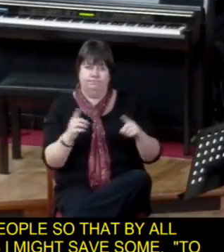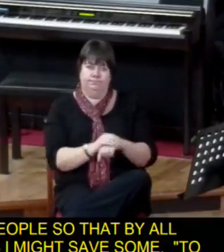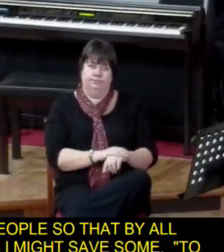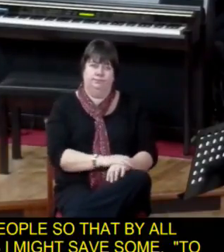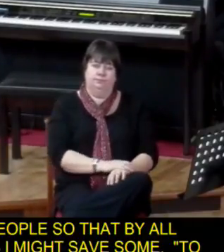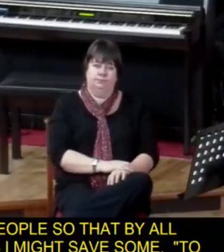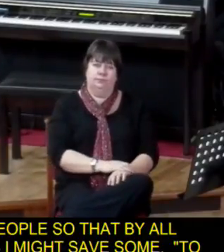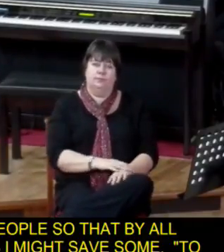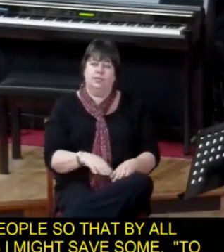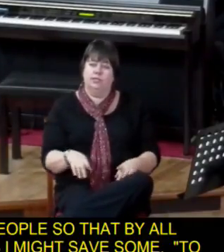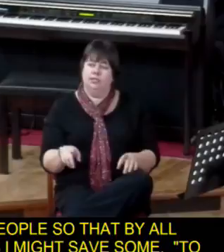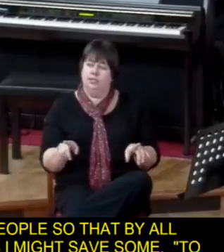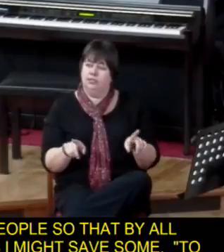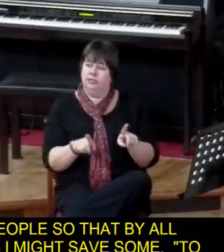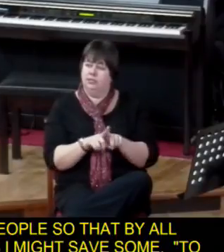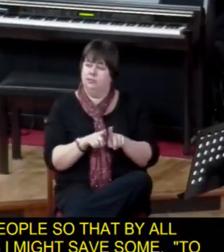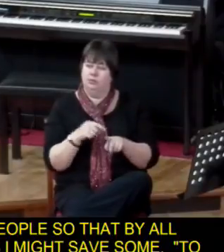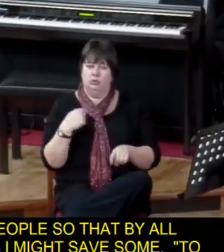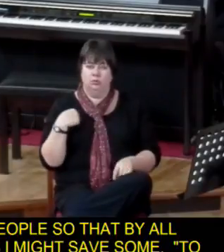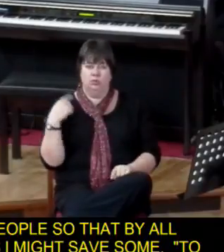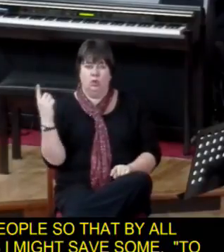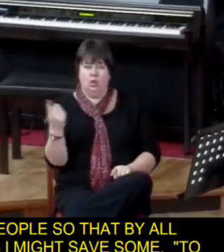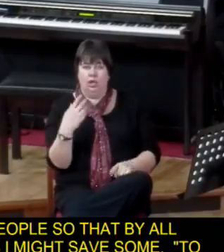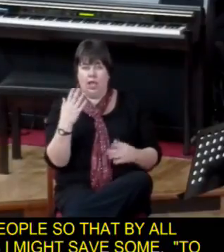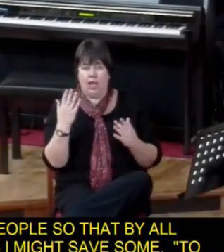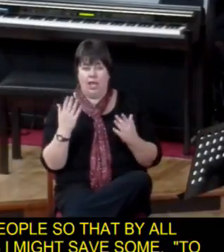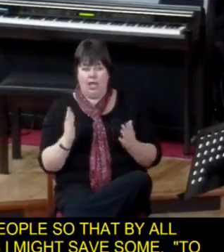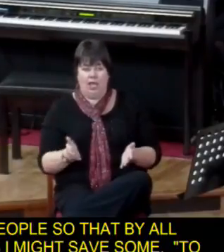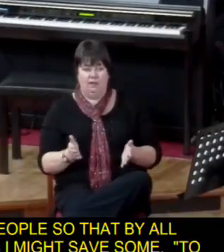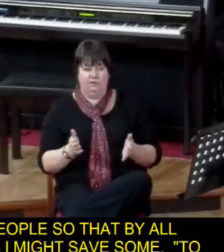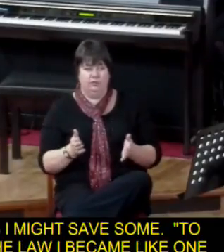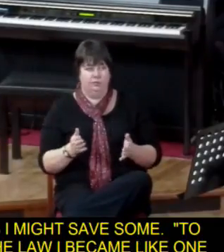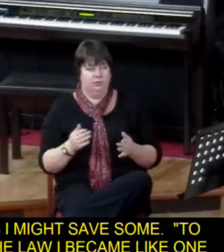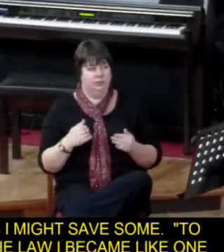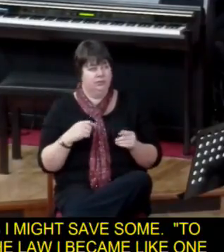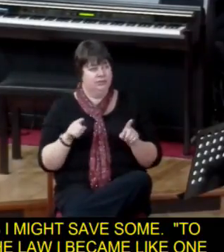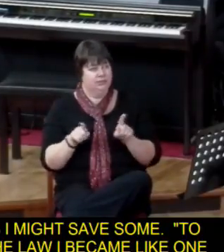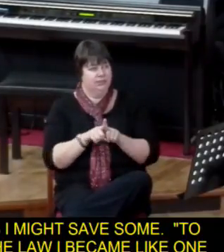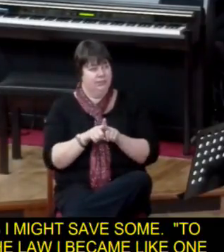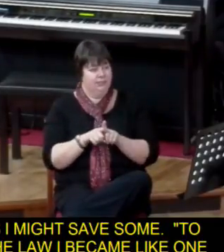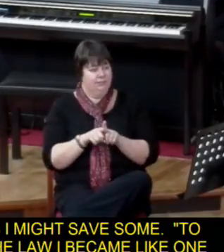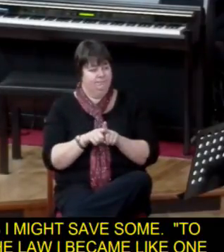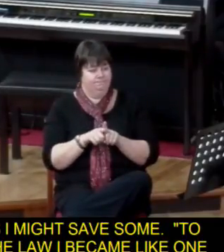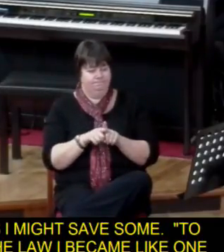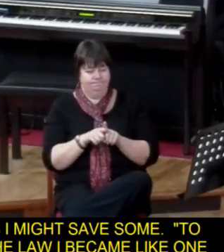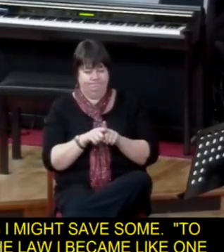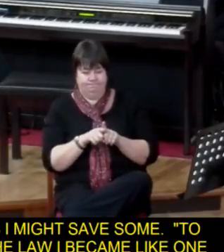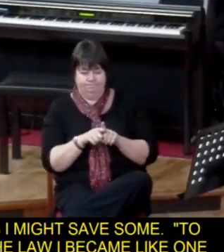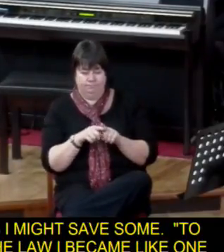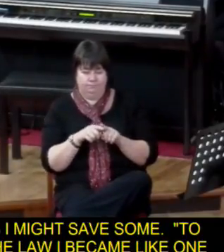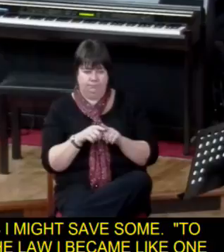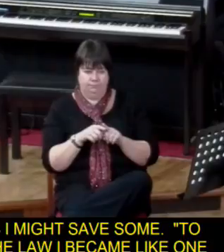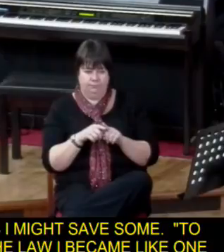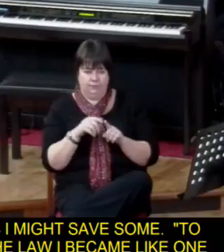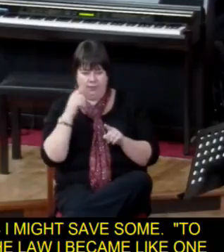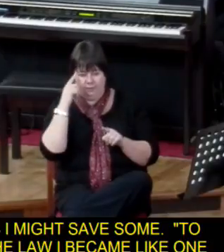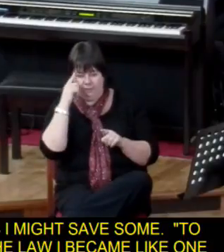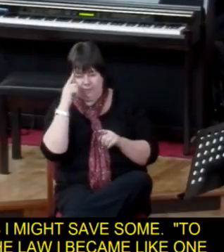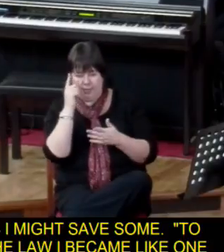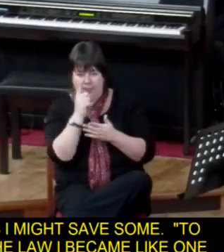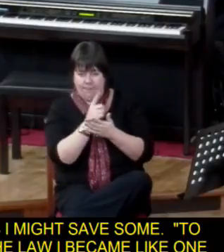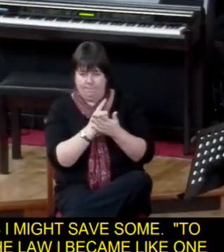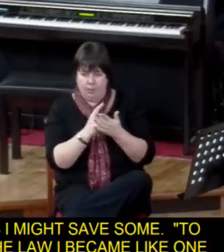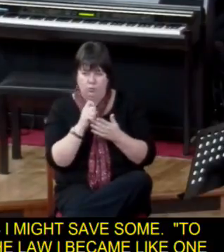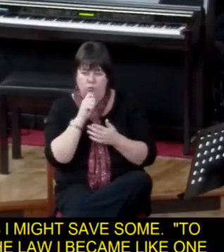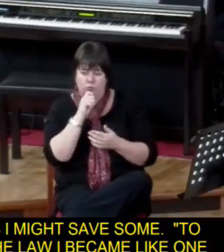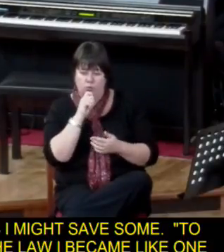And so similarly, we have to start to be strategic as Christians. We have to